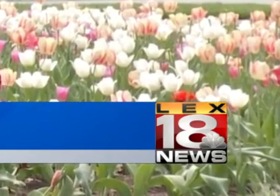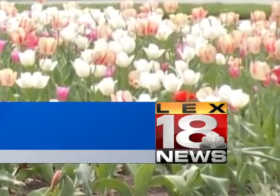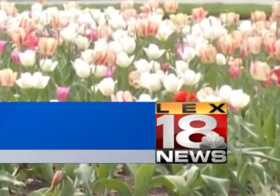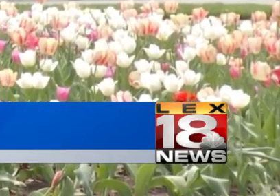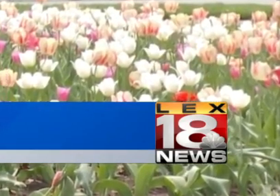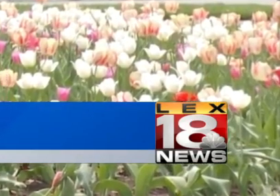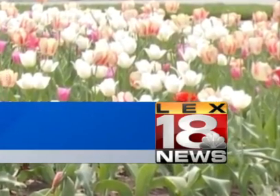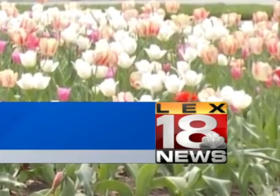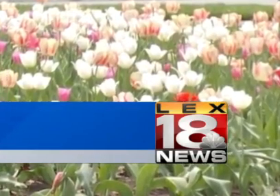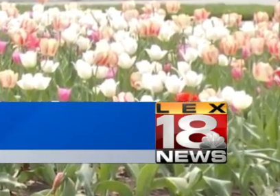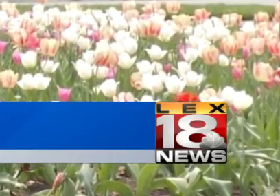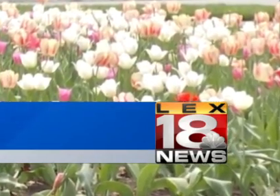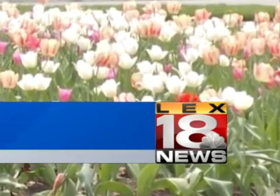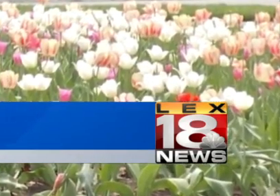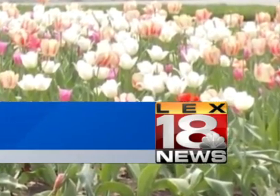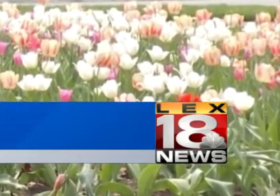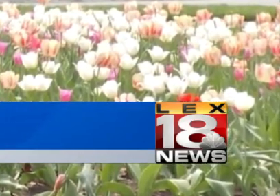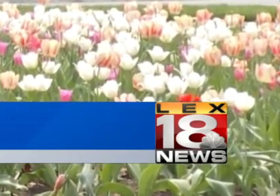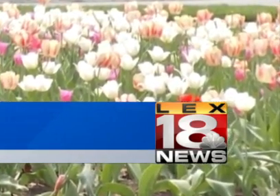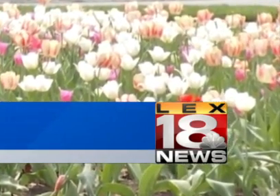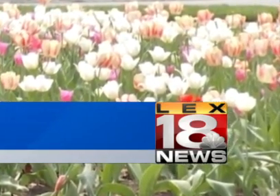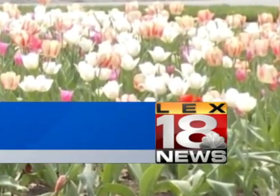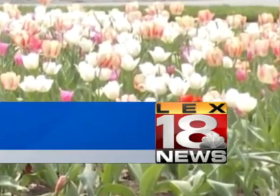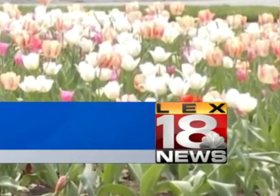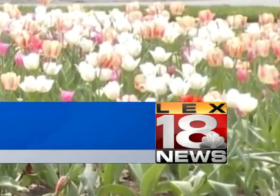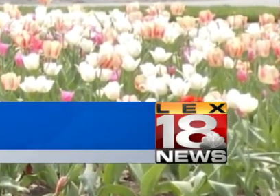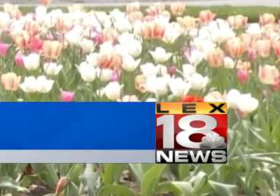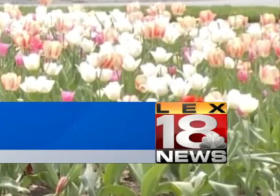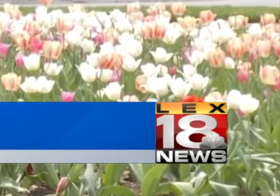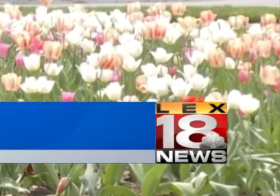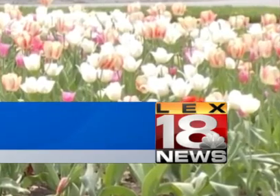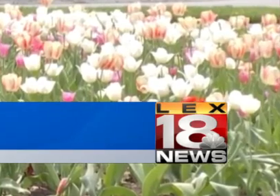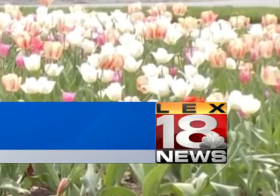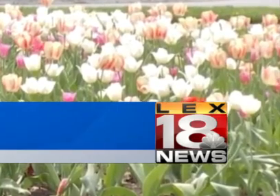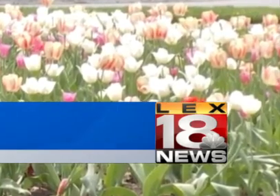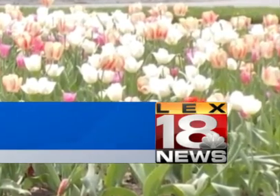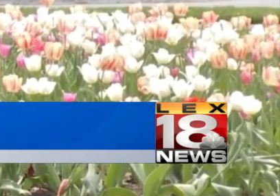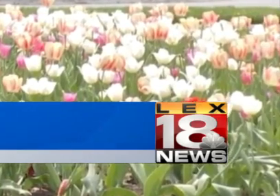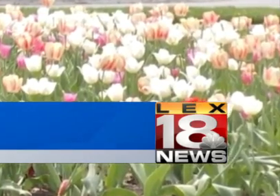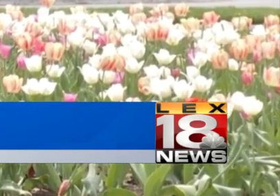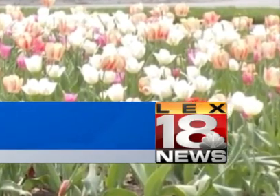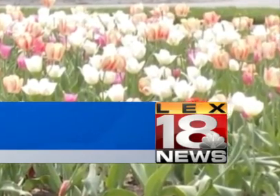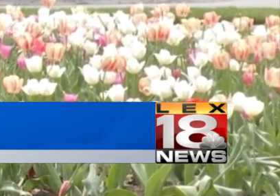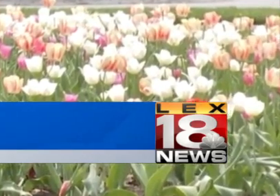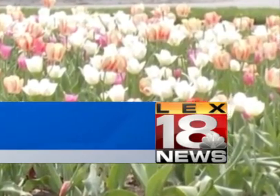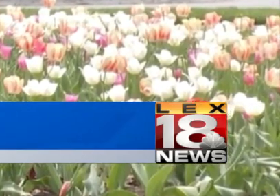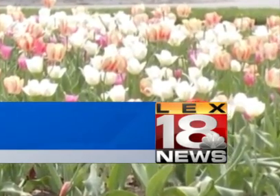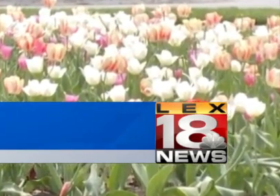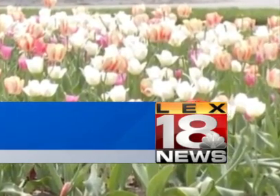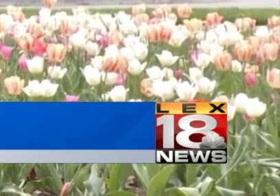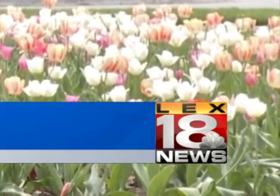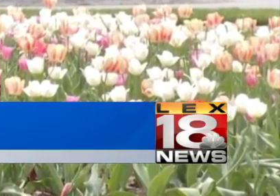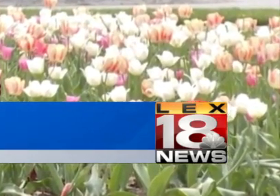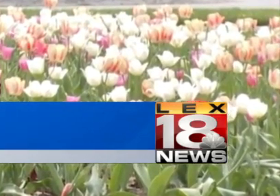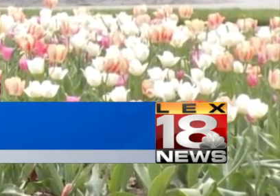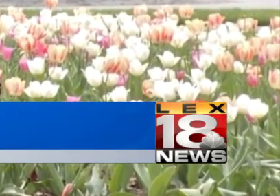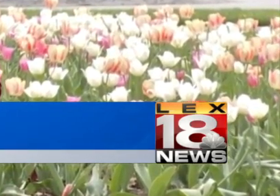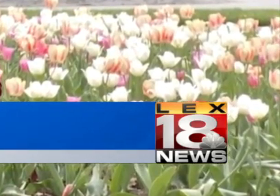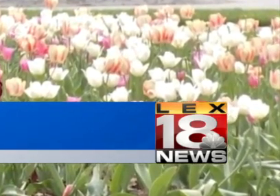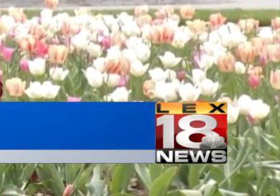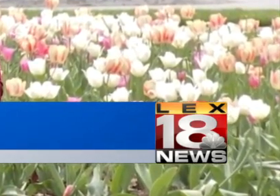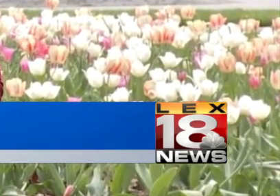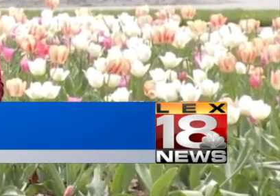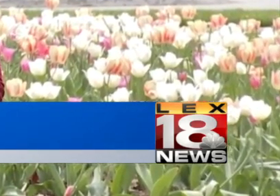begin with here in the state, but he says Kentucky will be following those national recommendations and pausing its use of the